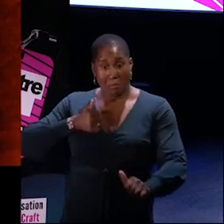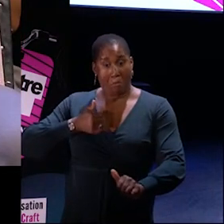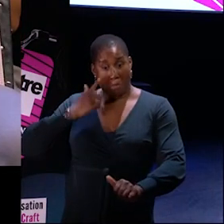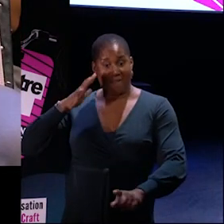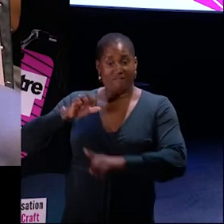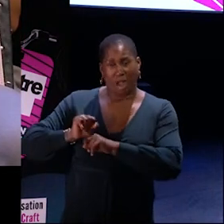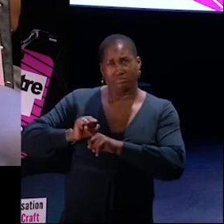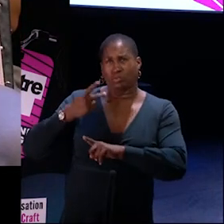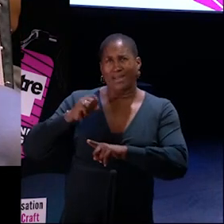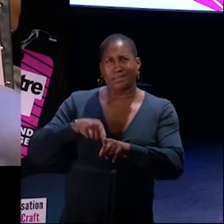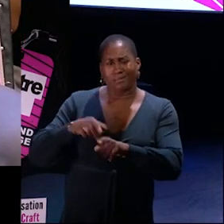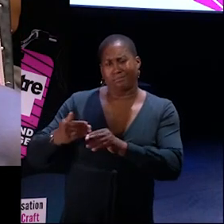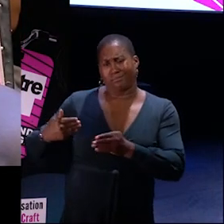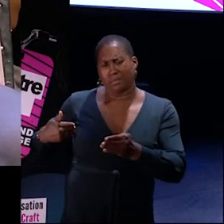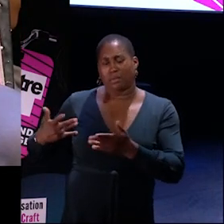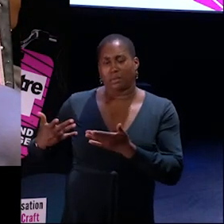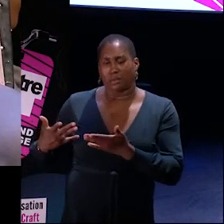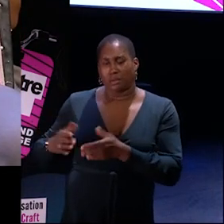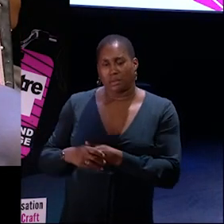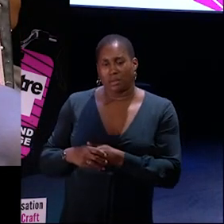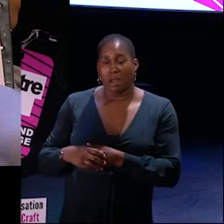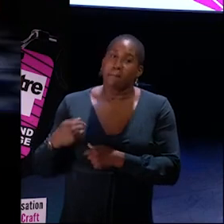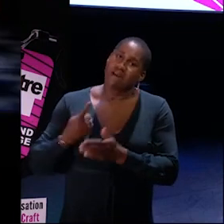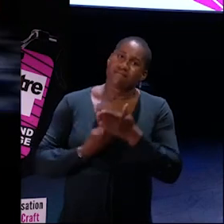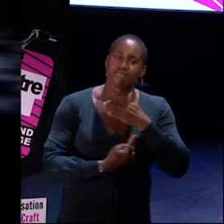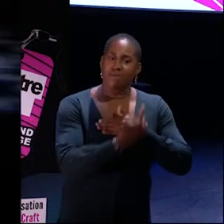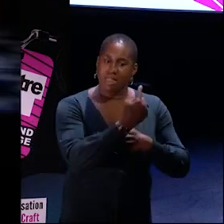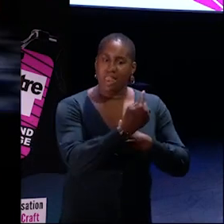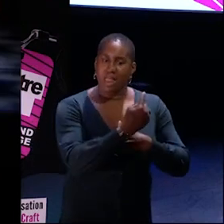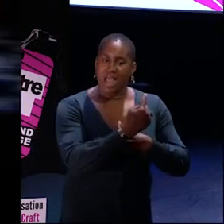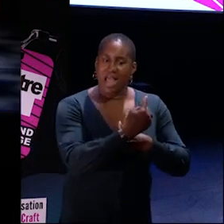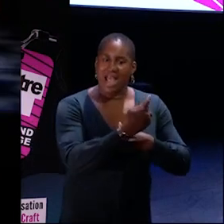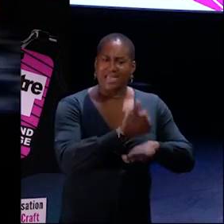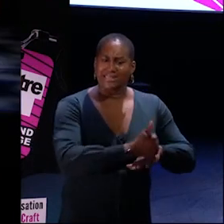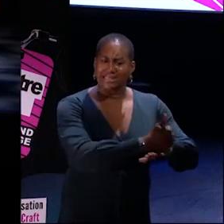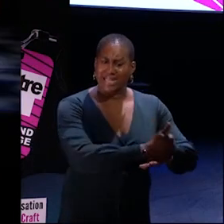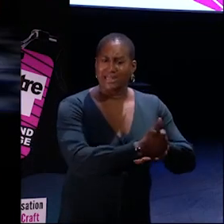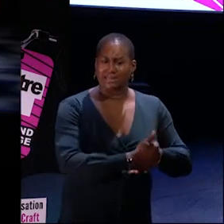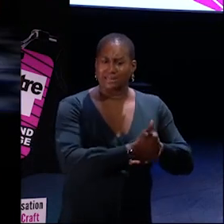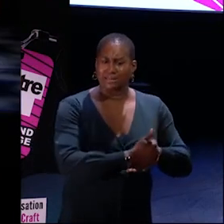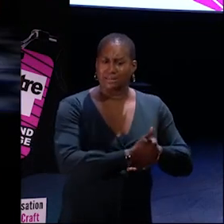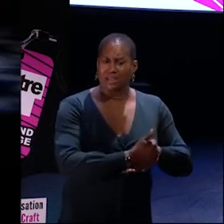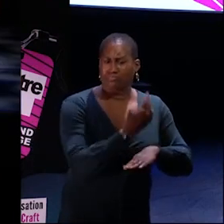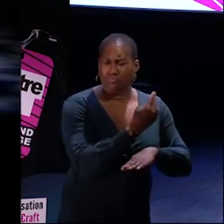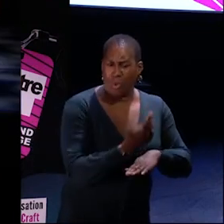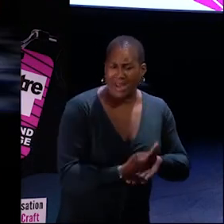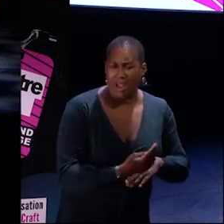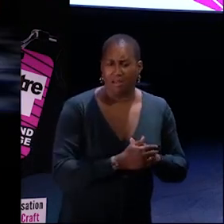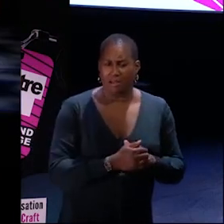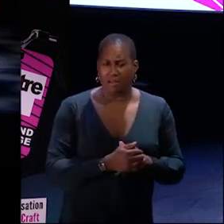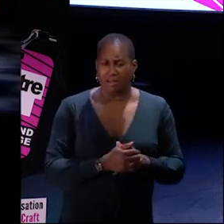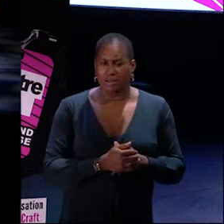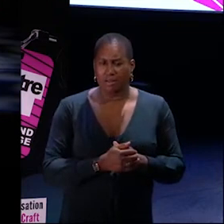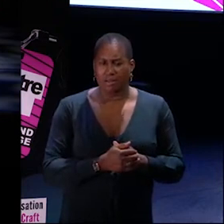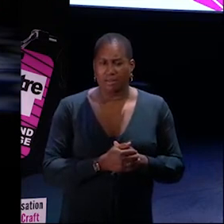nearly 20 years ago now, and also a freelance set lighting and video designer. So I'm just going to, if this works,